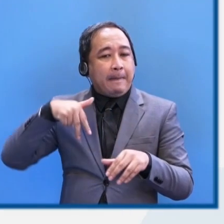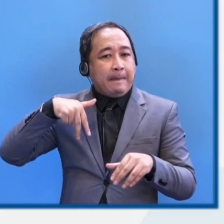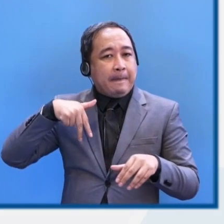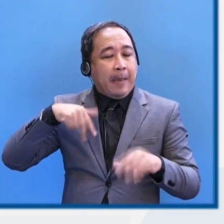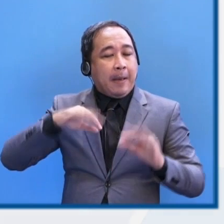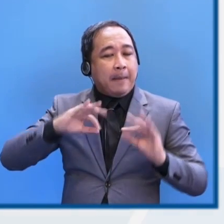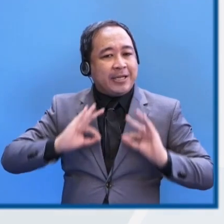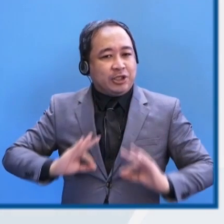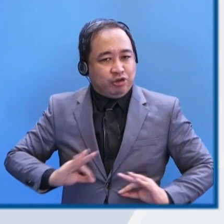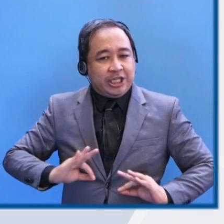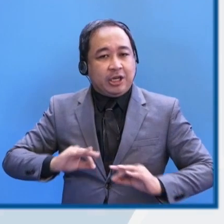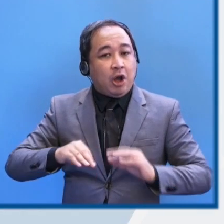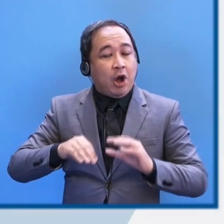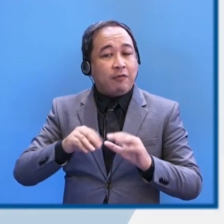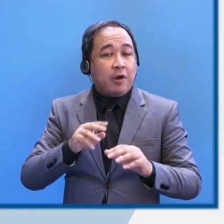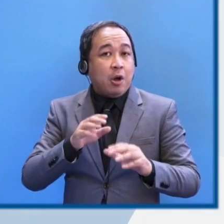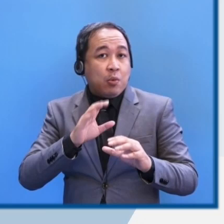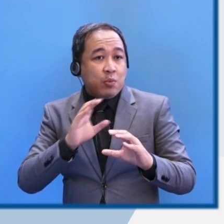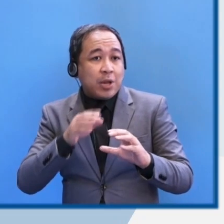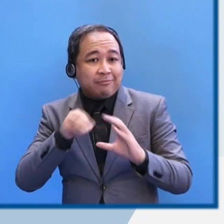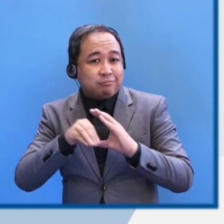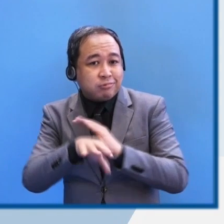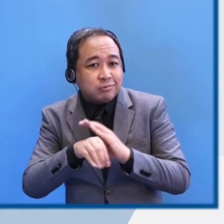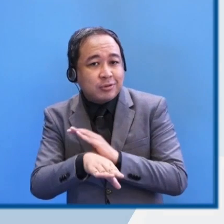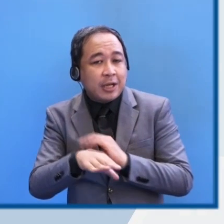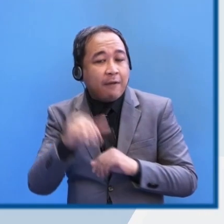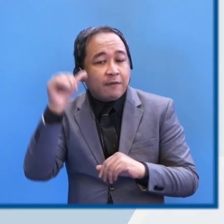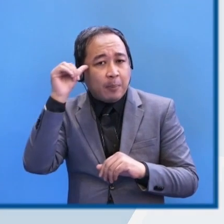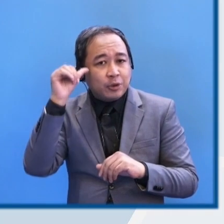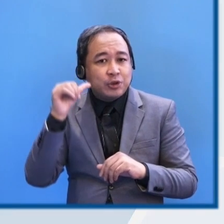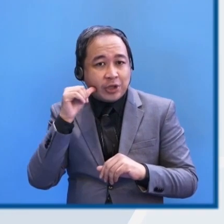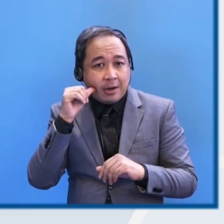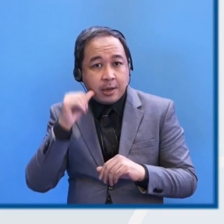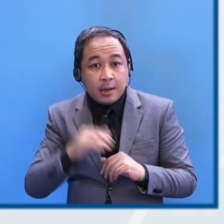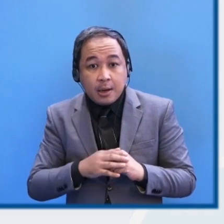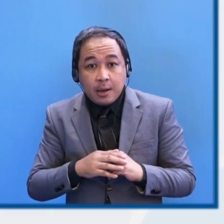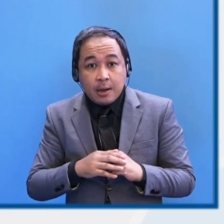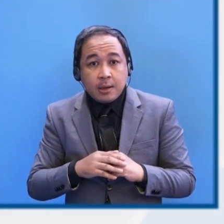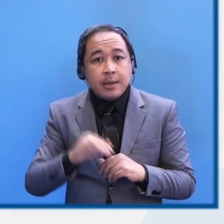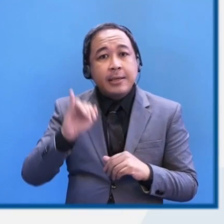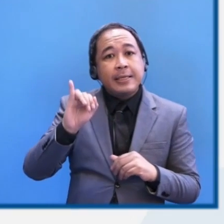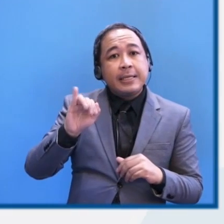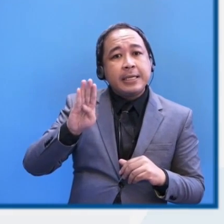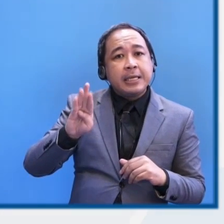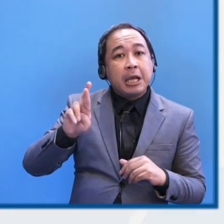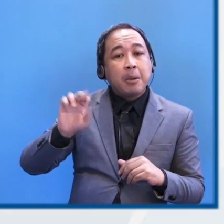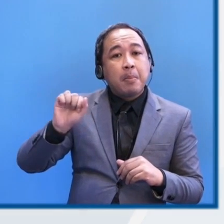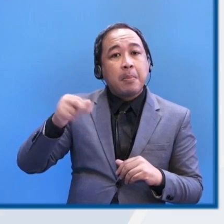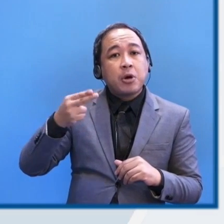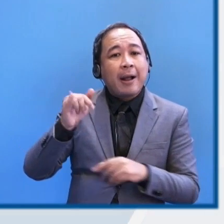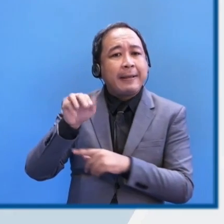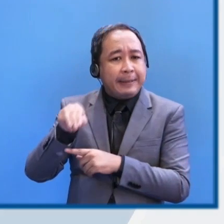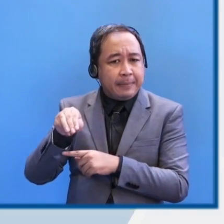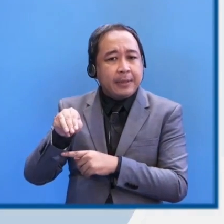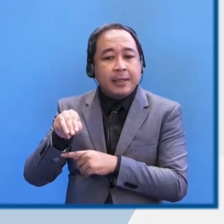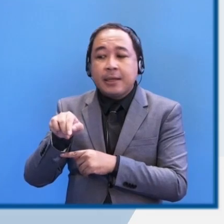of Sudan, Mrs. Nazreen Ibrahim Elzen. Was born and raised in Sudan. She has a